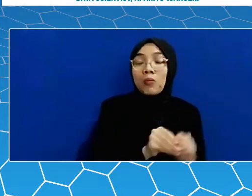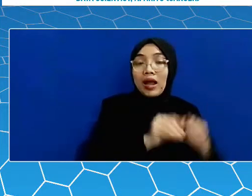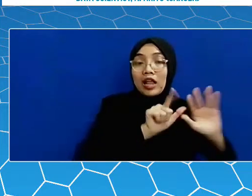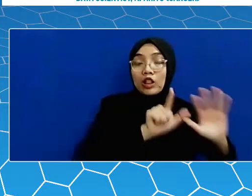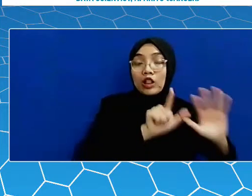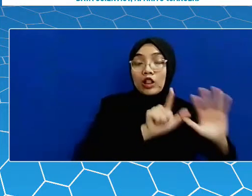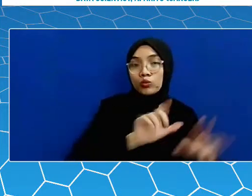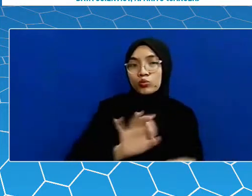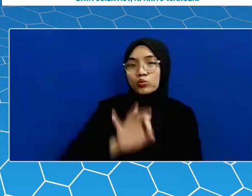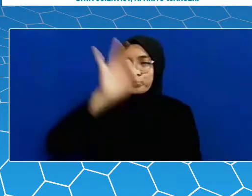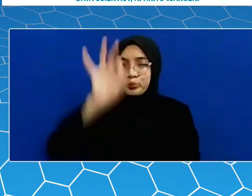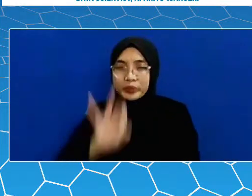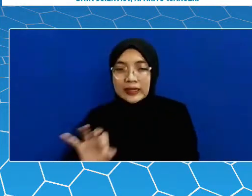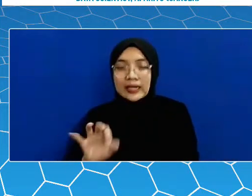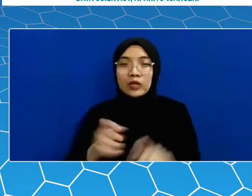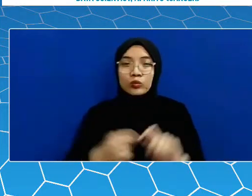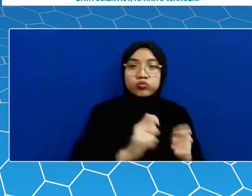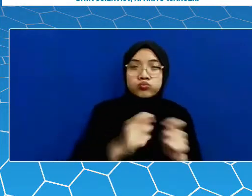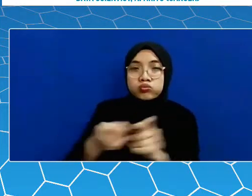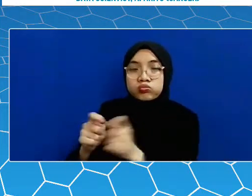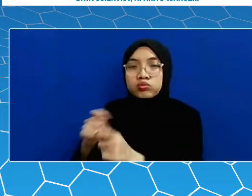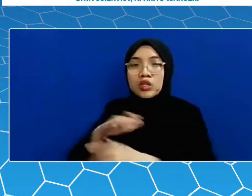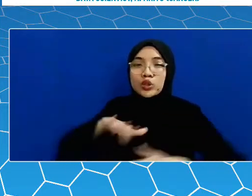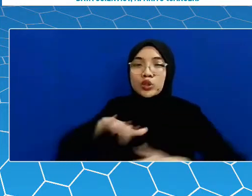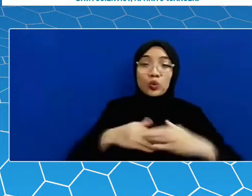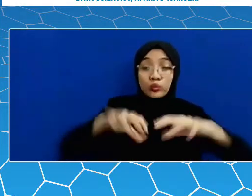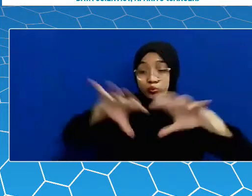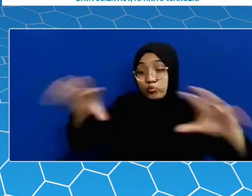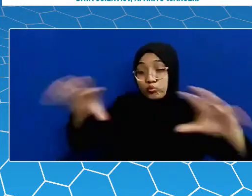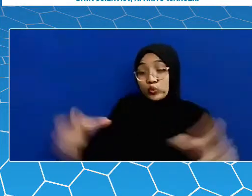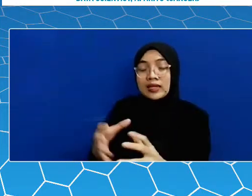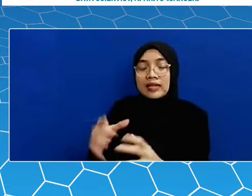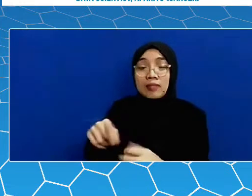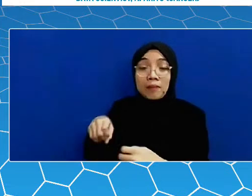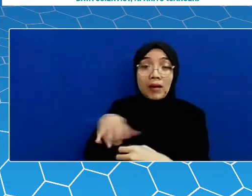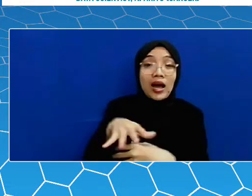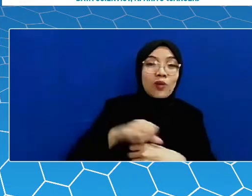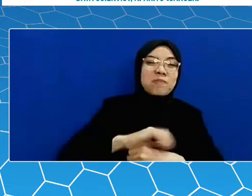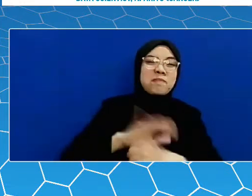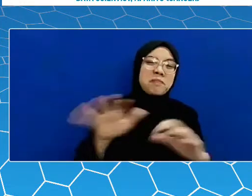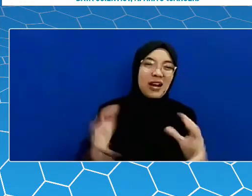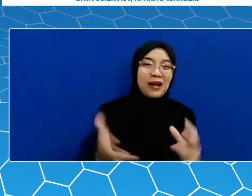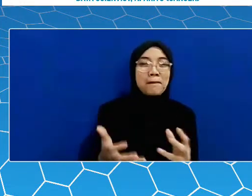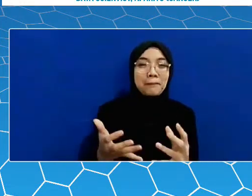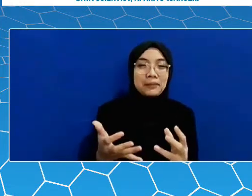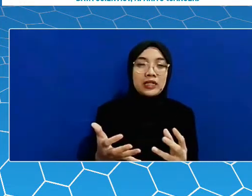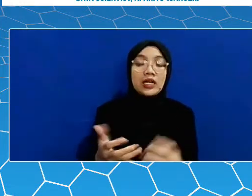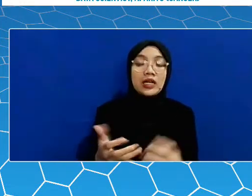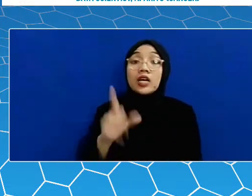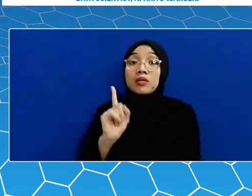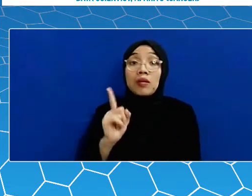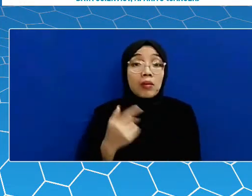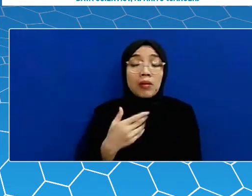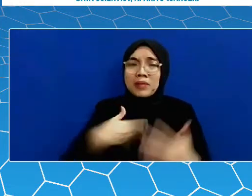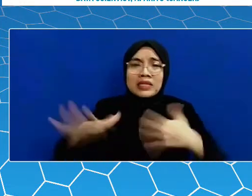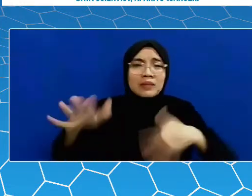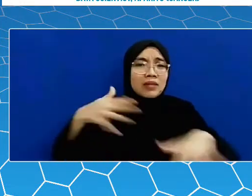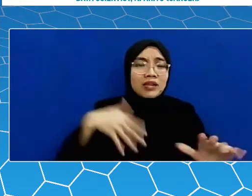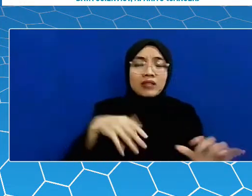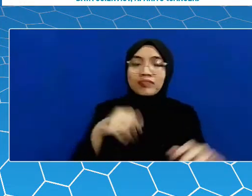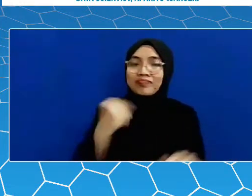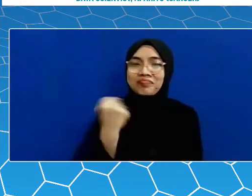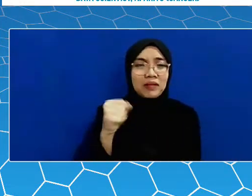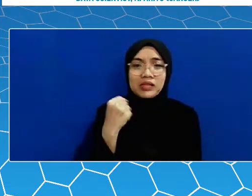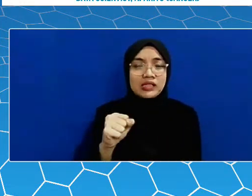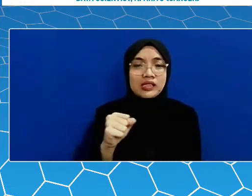practical when people had to remain at home and could not travel to study sites. So patients' recruitment in most cases had